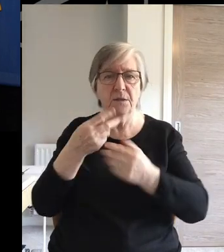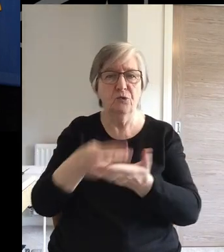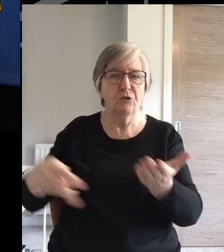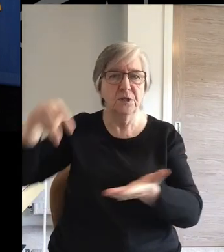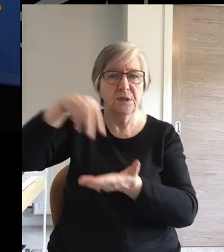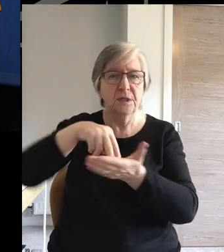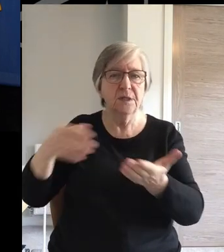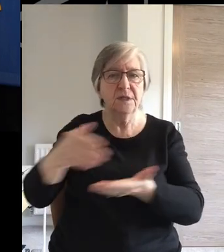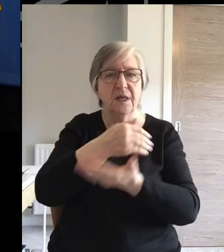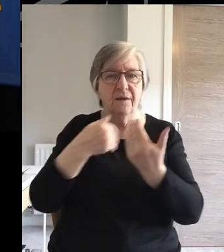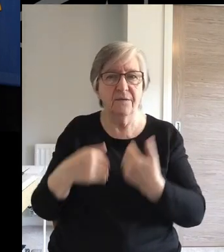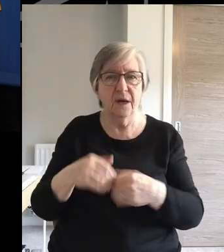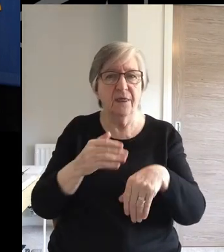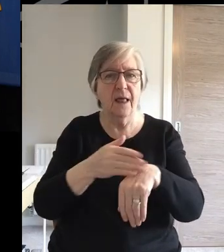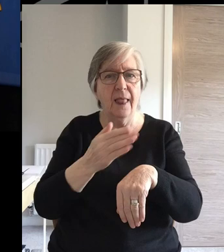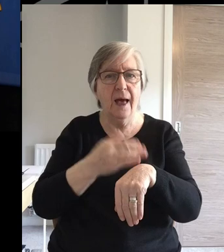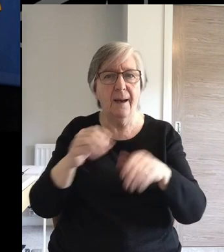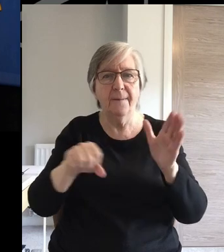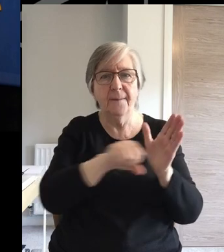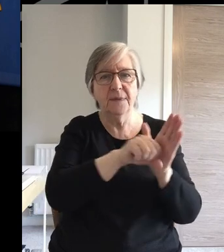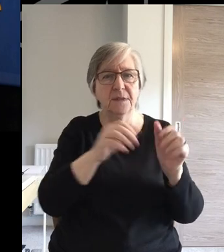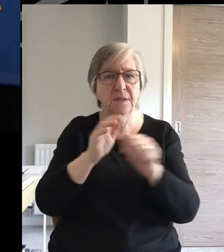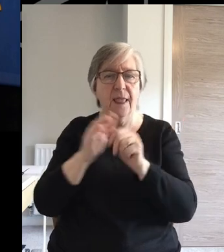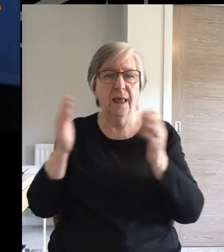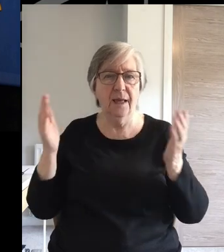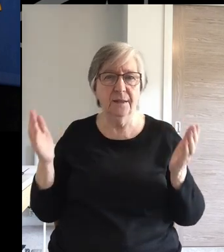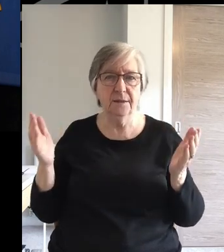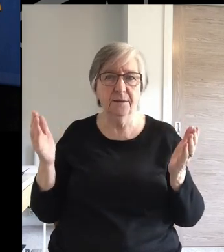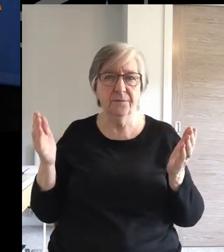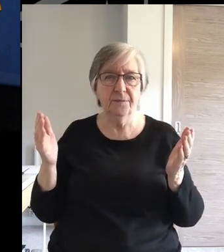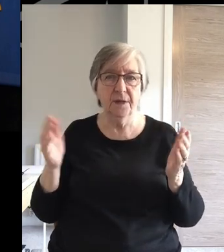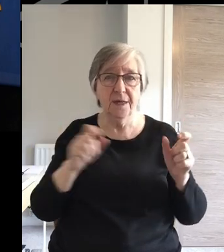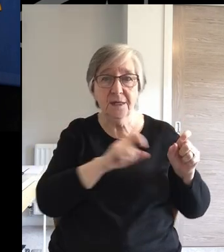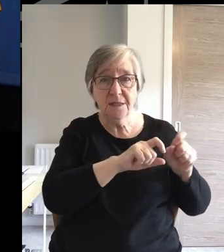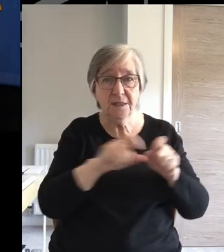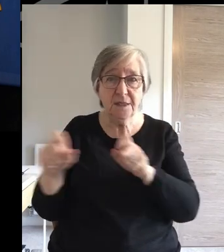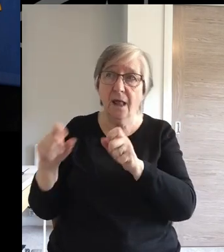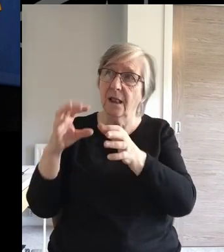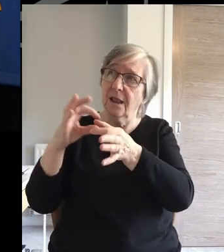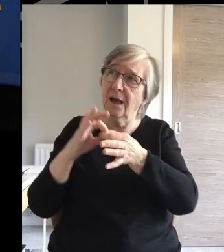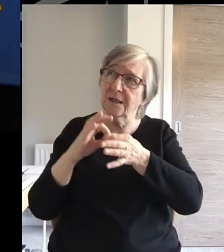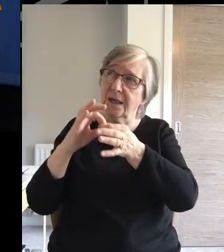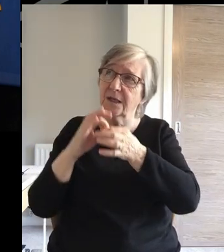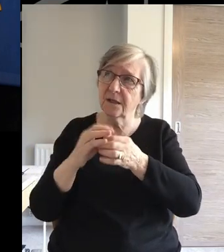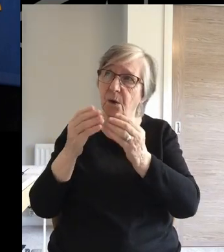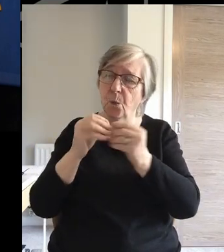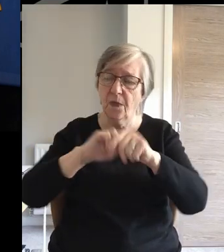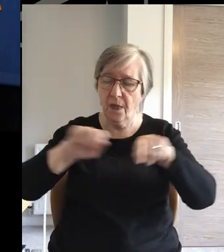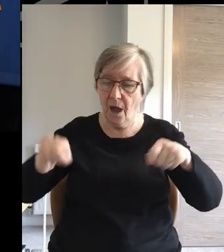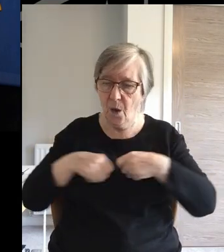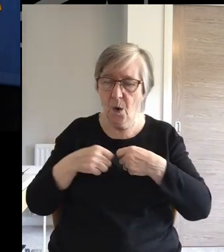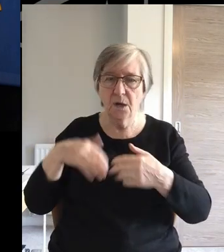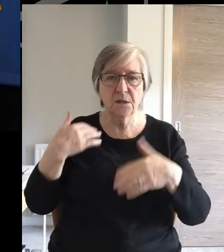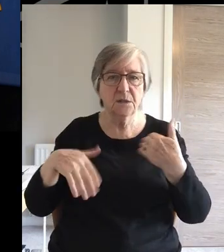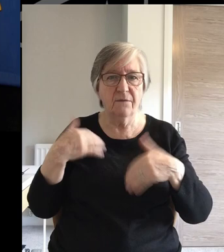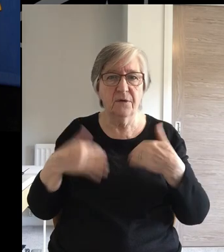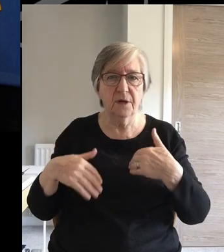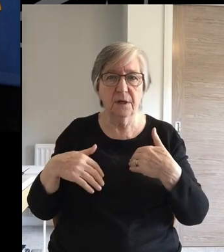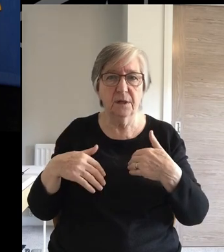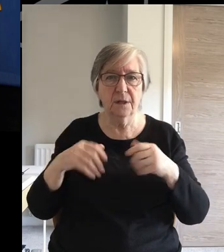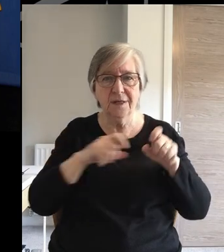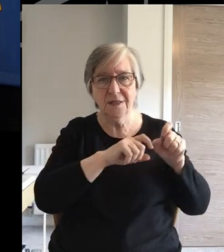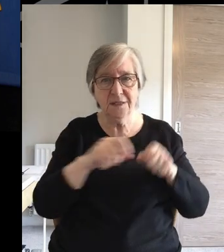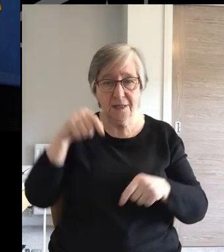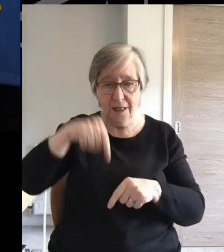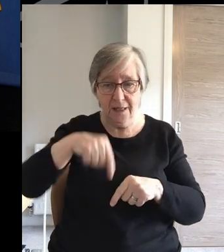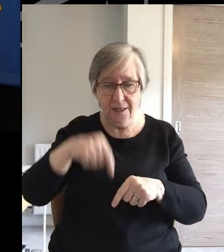Saviour, the Lamb who was slain, still identifying with our suffering, still present